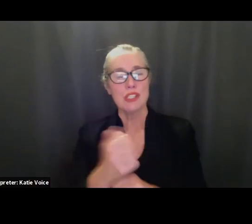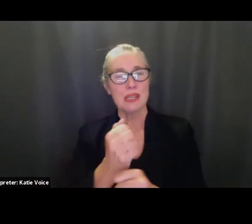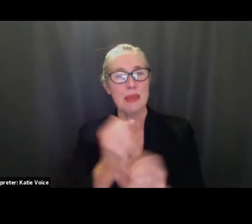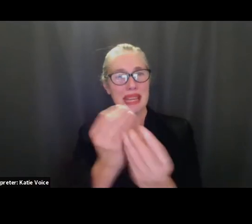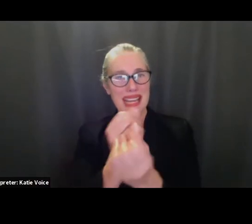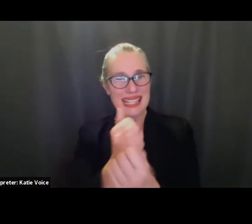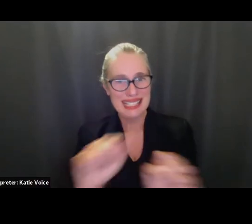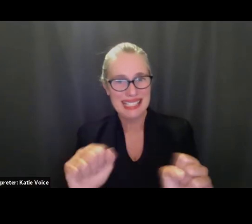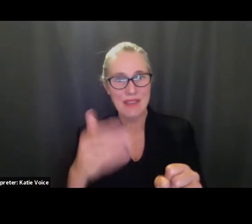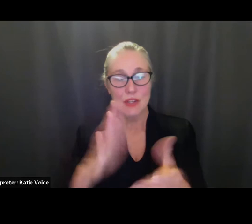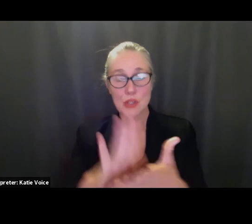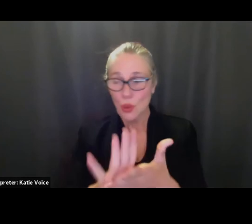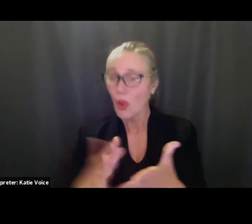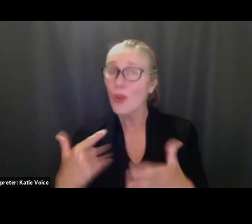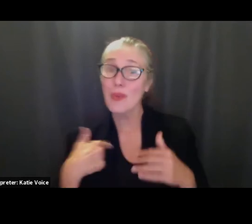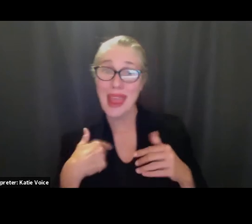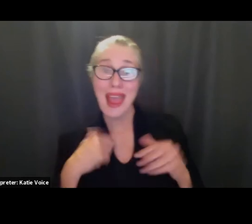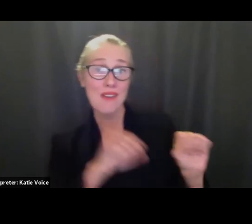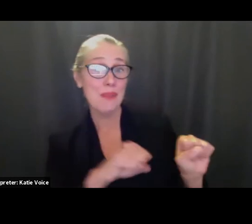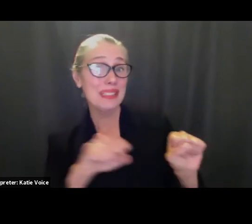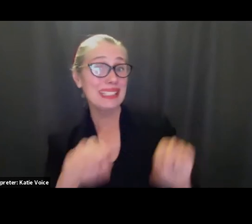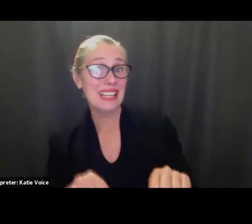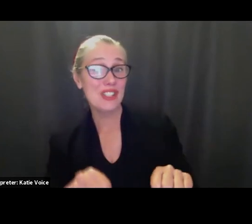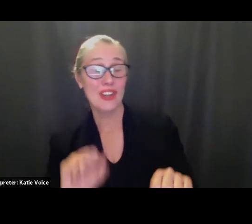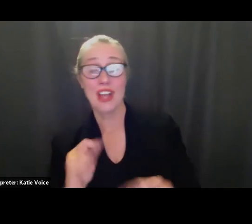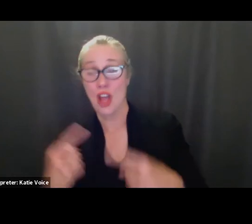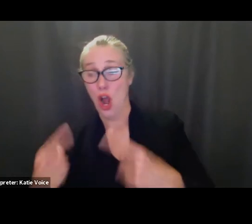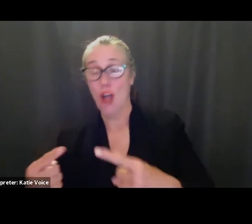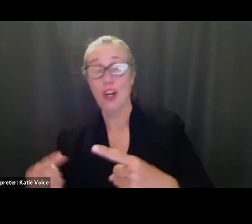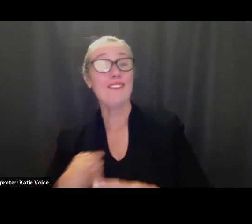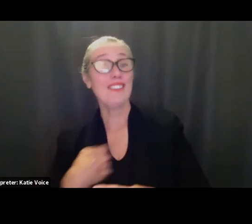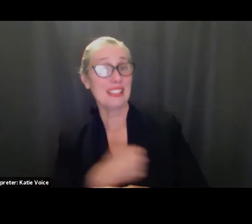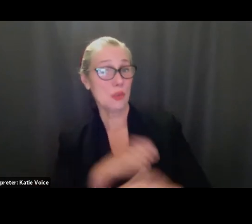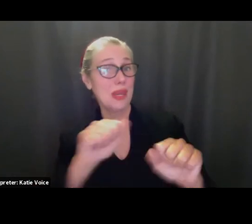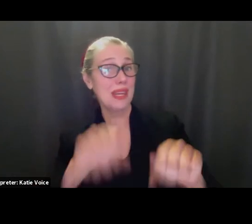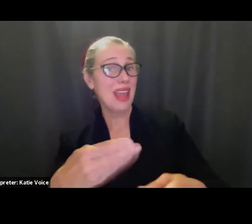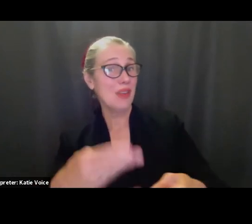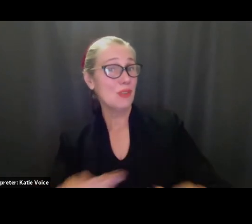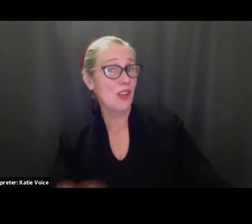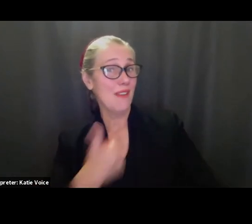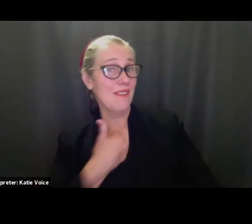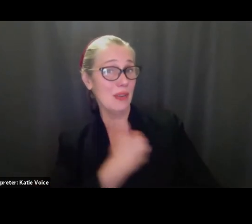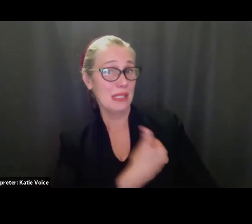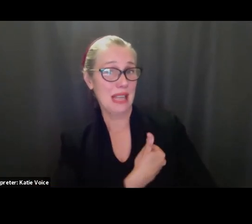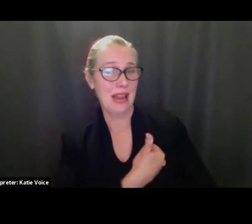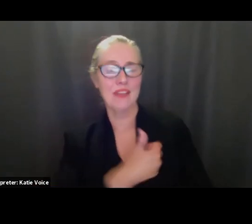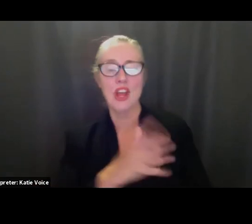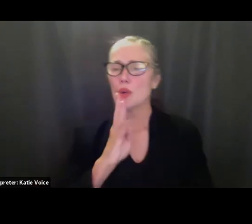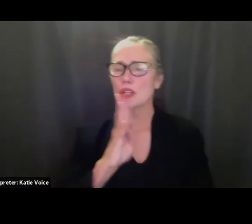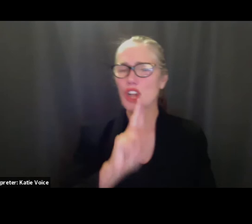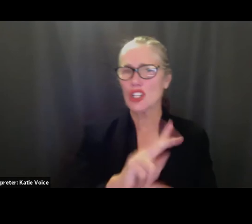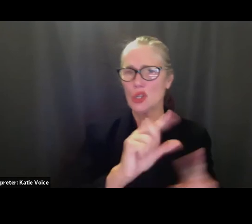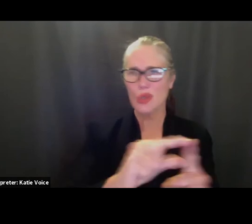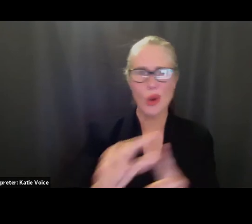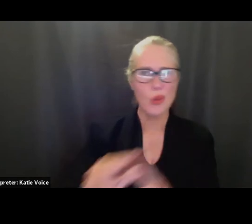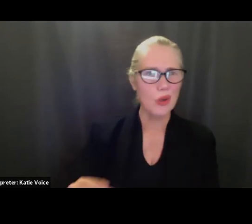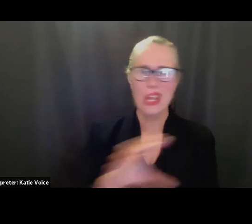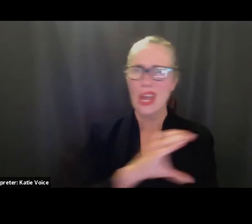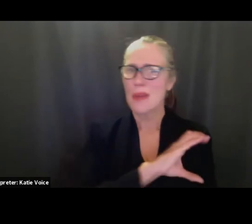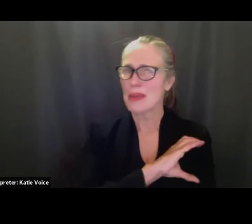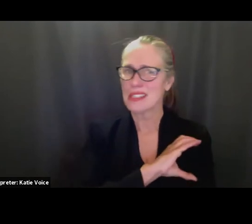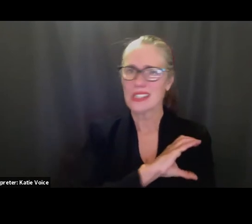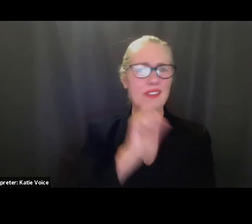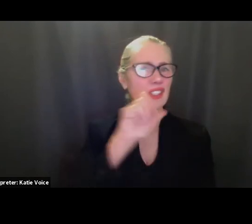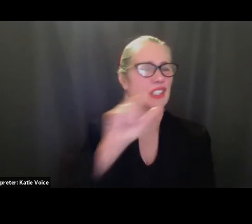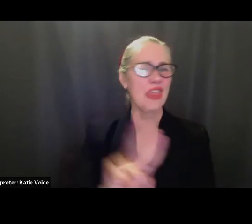all we all have the potential to resolve our own conflicts we are always taught to use our words but officers on campus almost always use